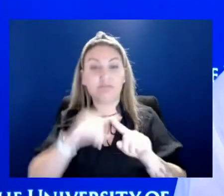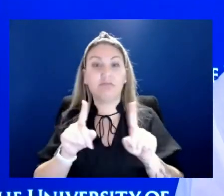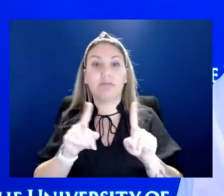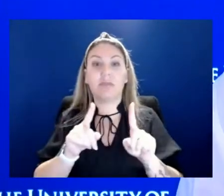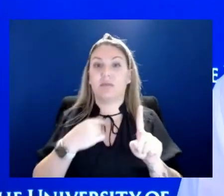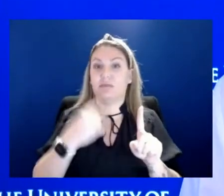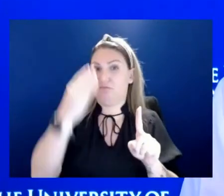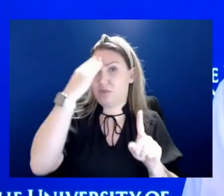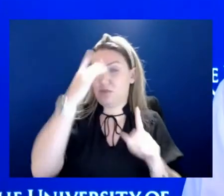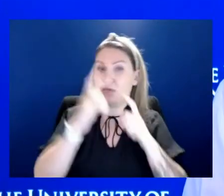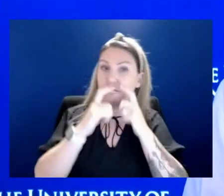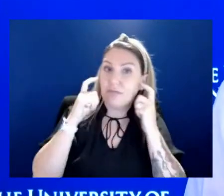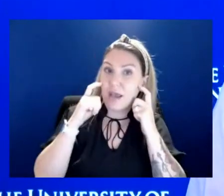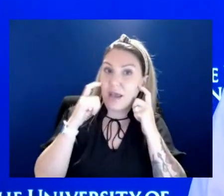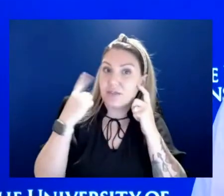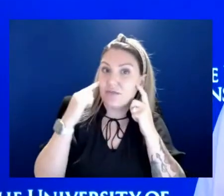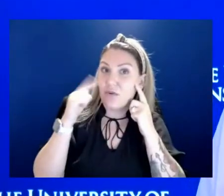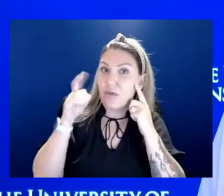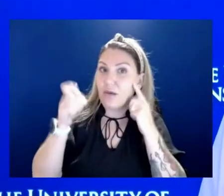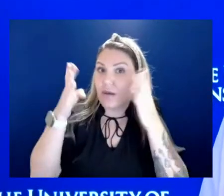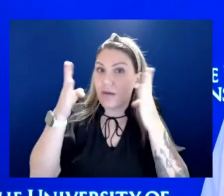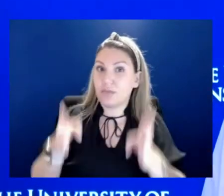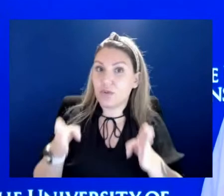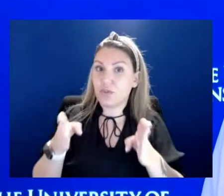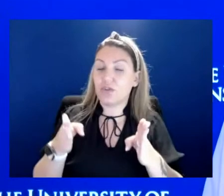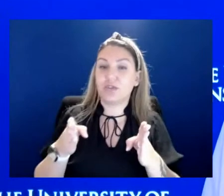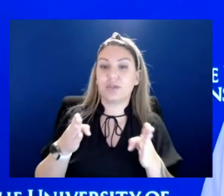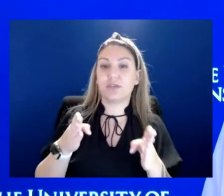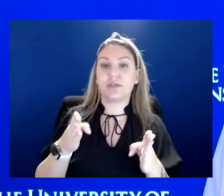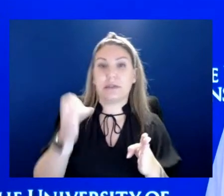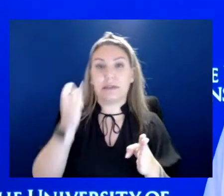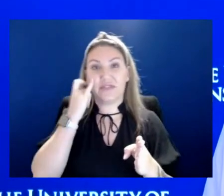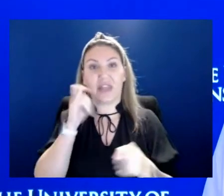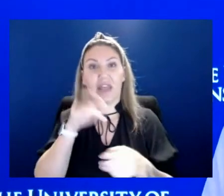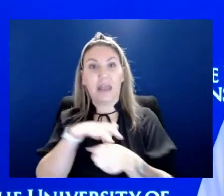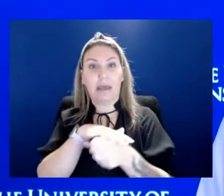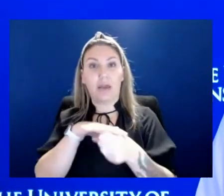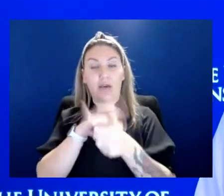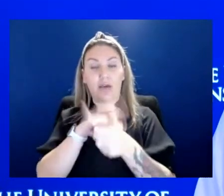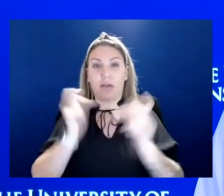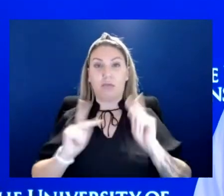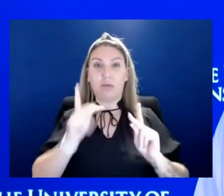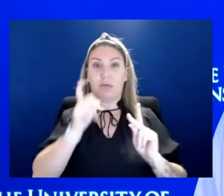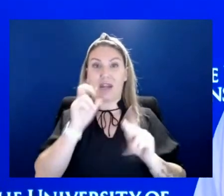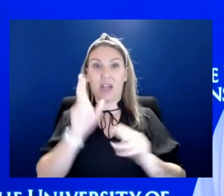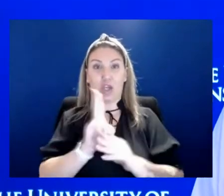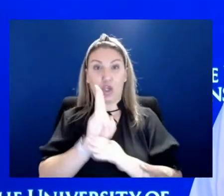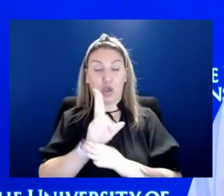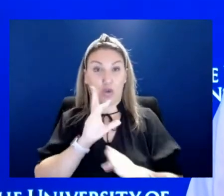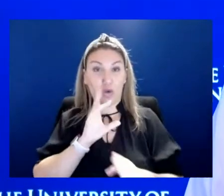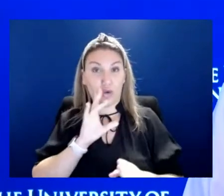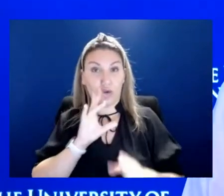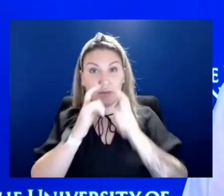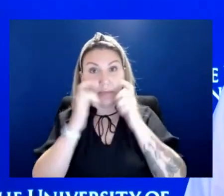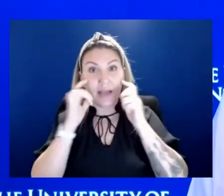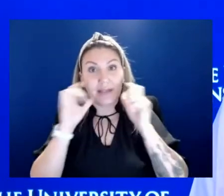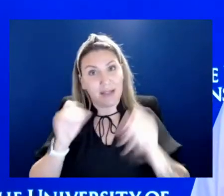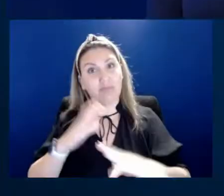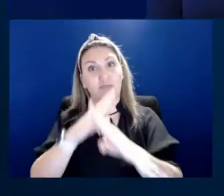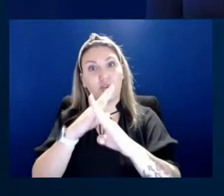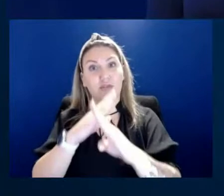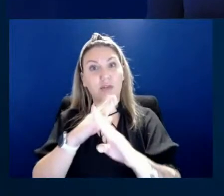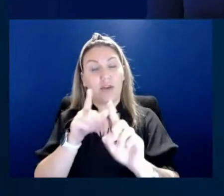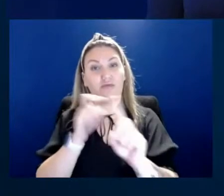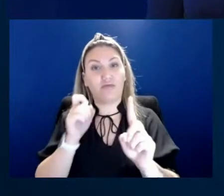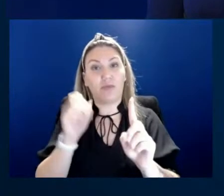that wearer, even if you are in areas where other people aren't wearing masks, can offer protection against infection.